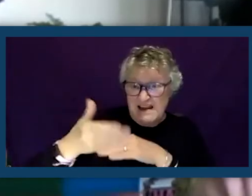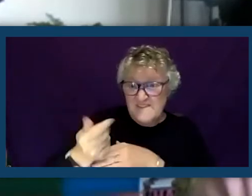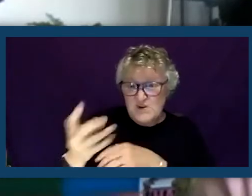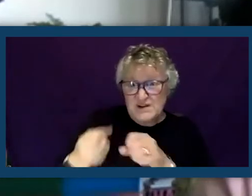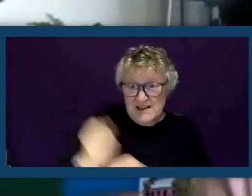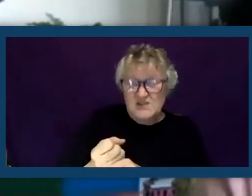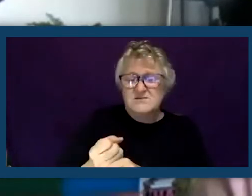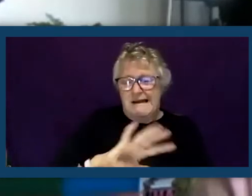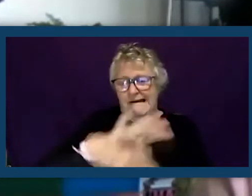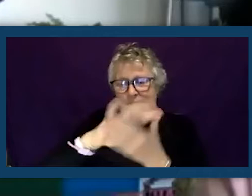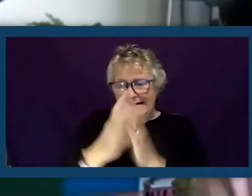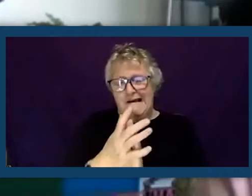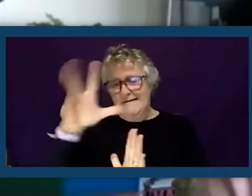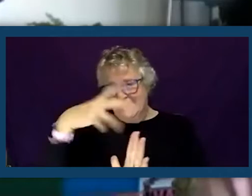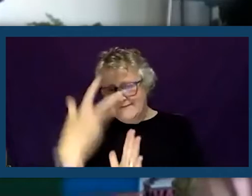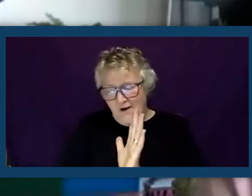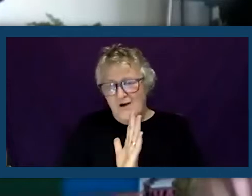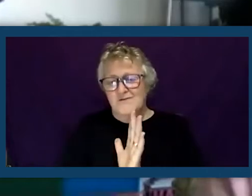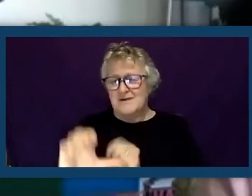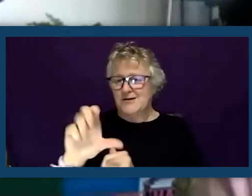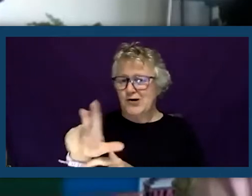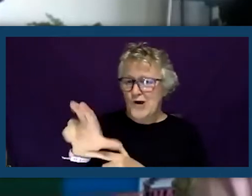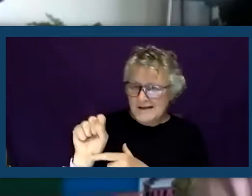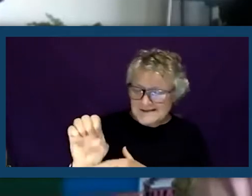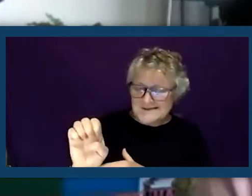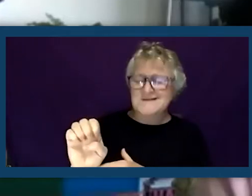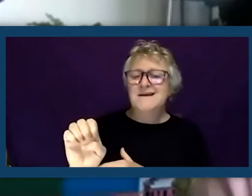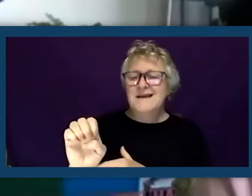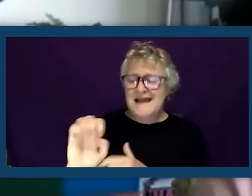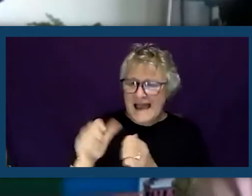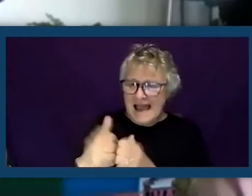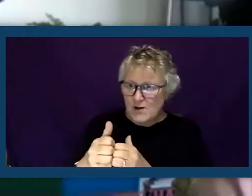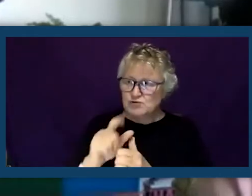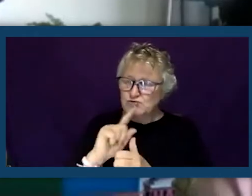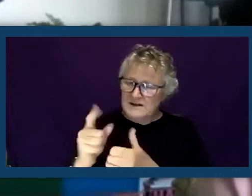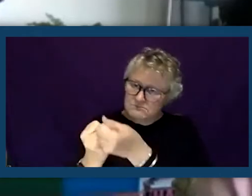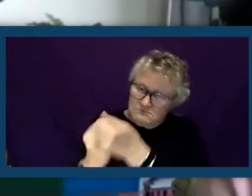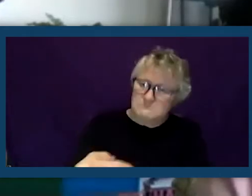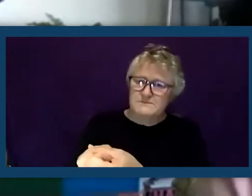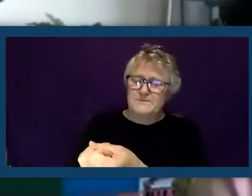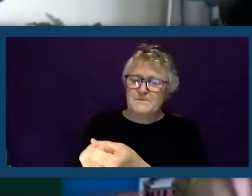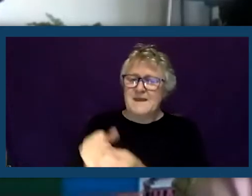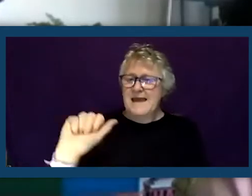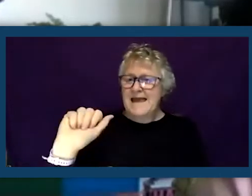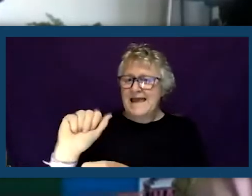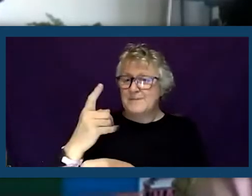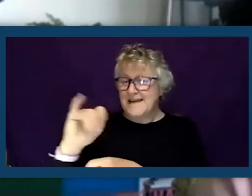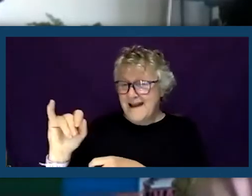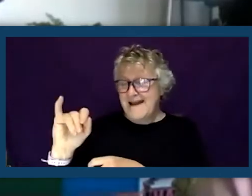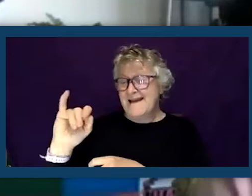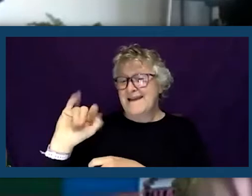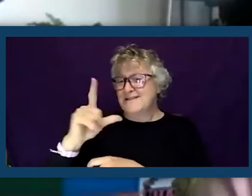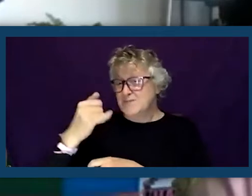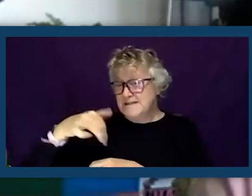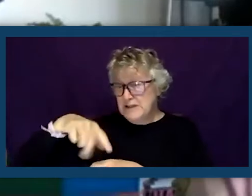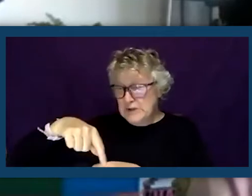organizations like CAUSE to, how do we lift up, LGBT AAPI leaders in their own communities and build that